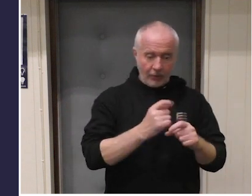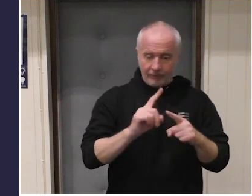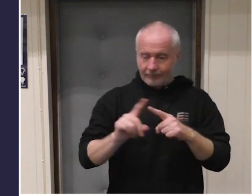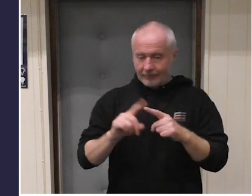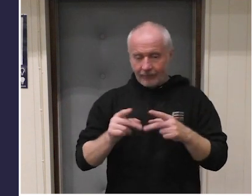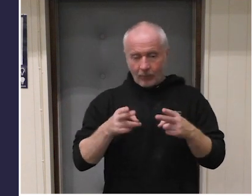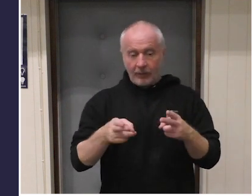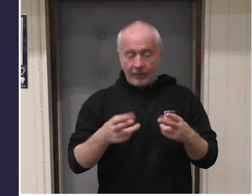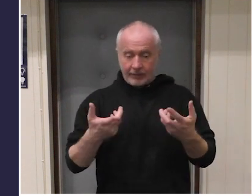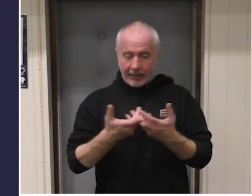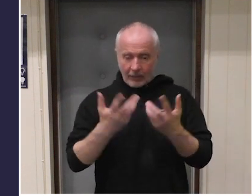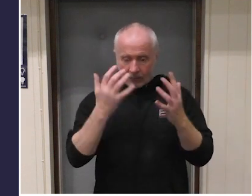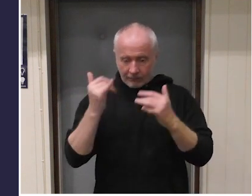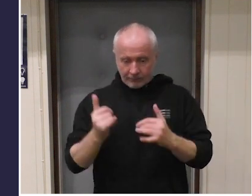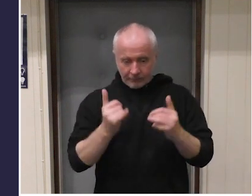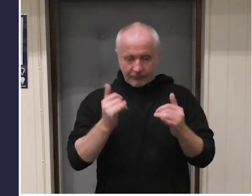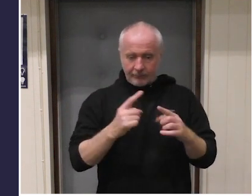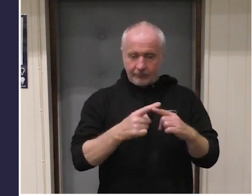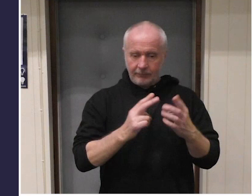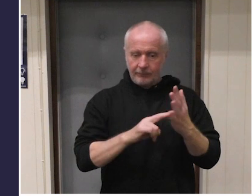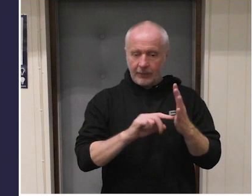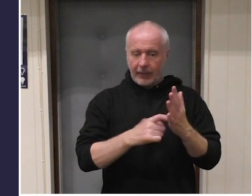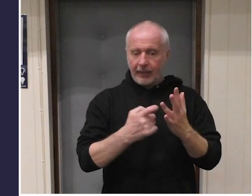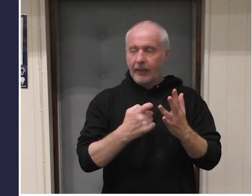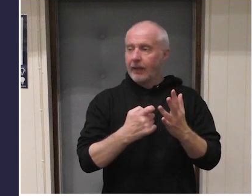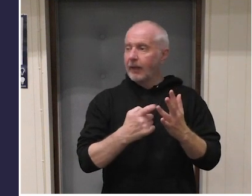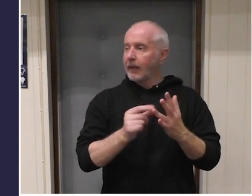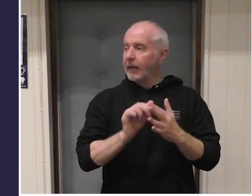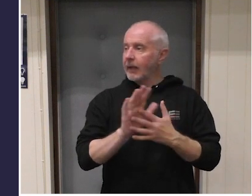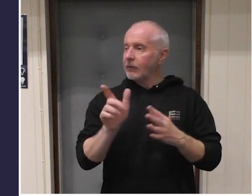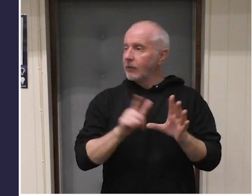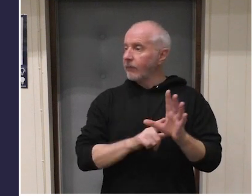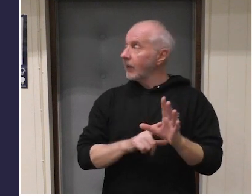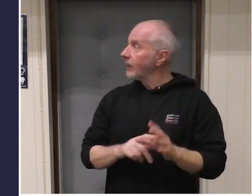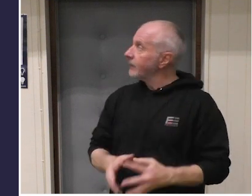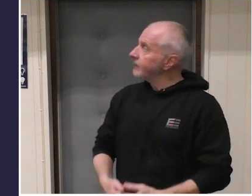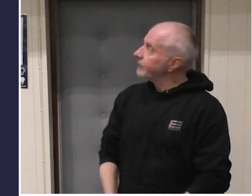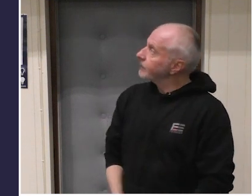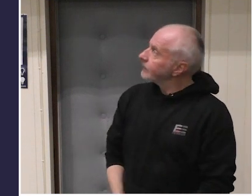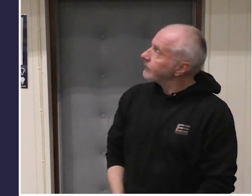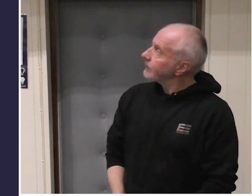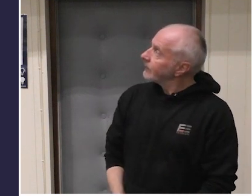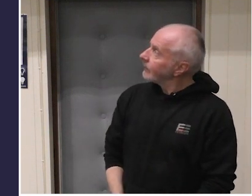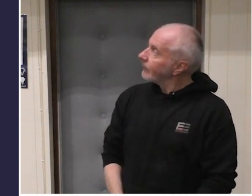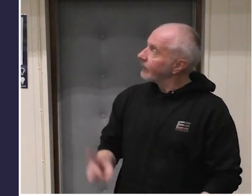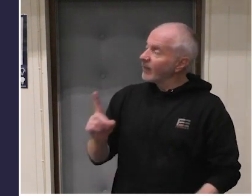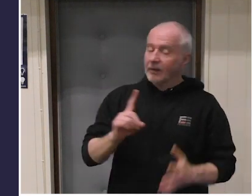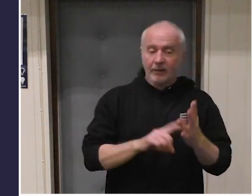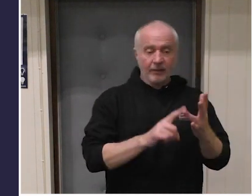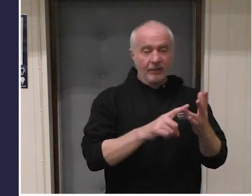entropy. Okay? And so slightly more mathematically, that's just this thing here. Log